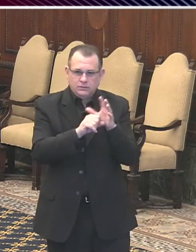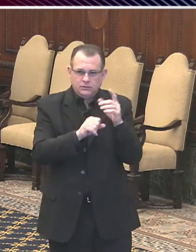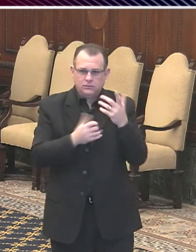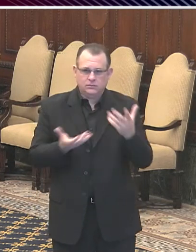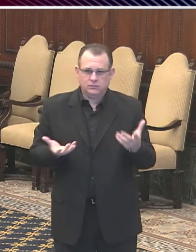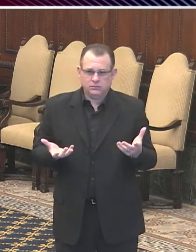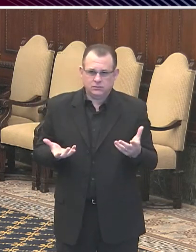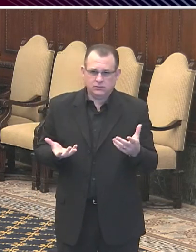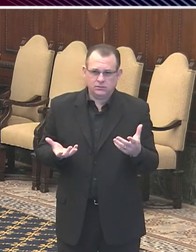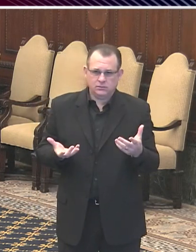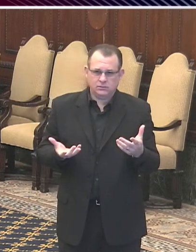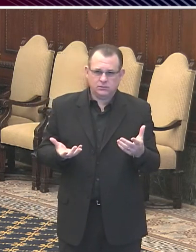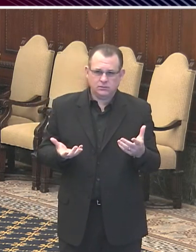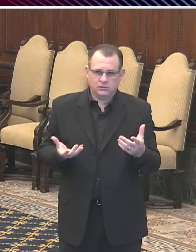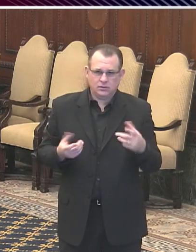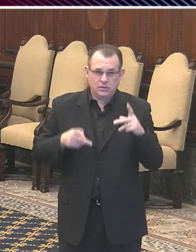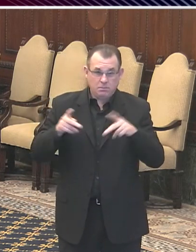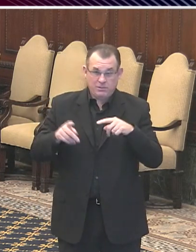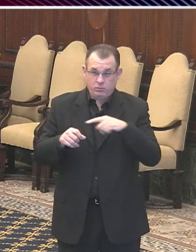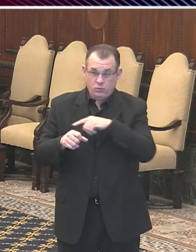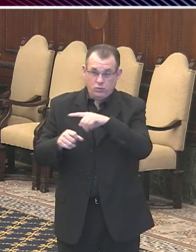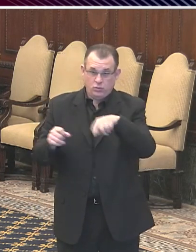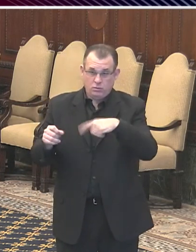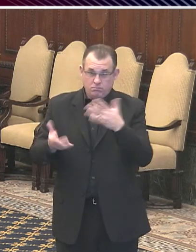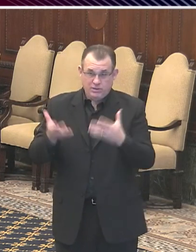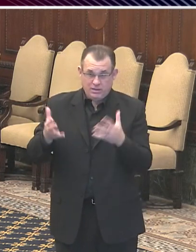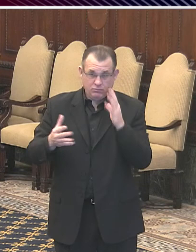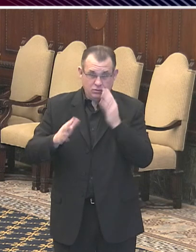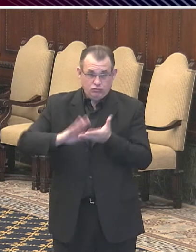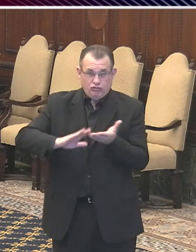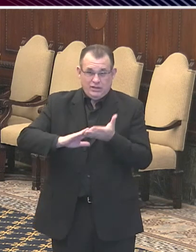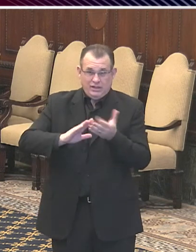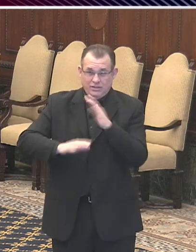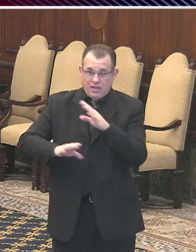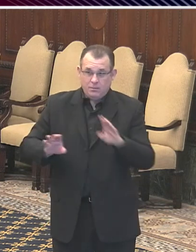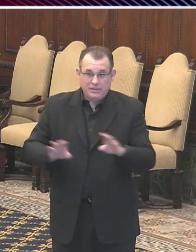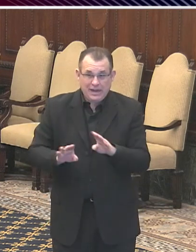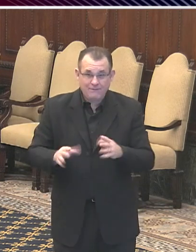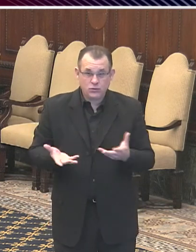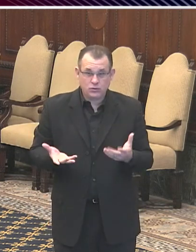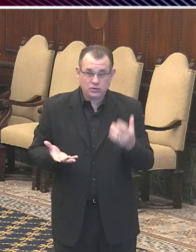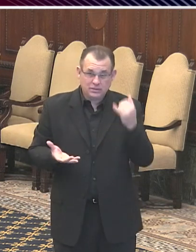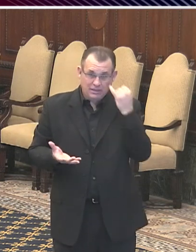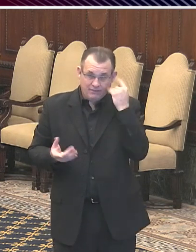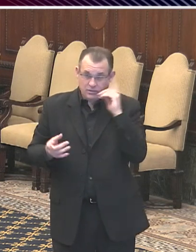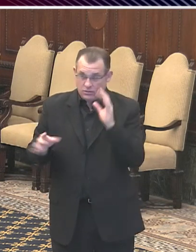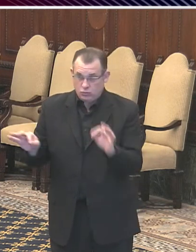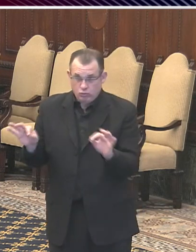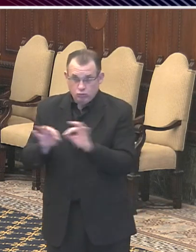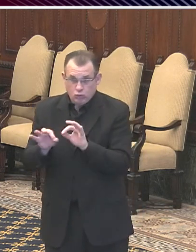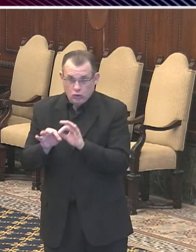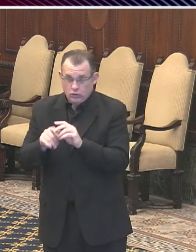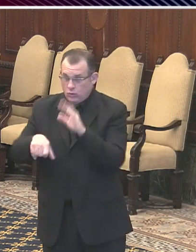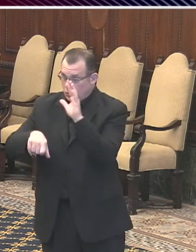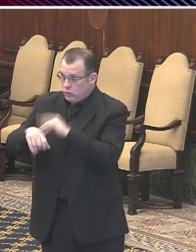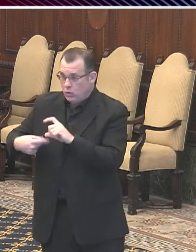the people might regulate their behavior, and do they think it's worth calling the police